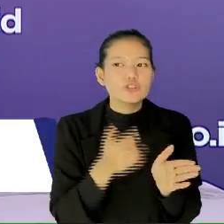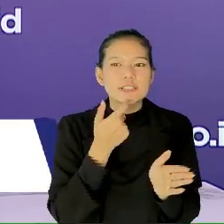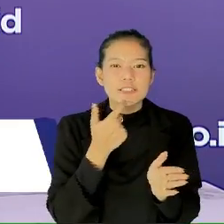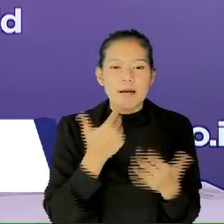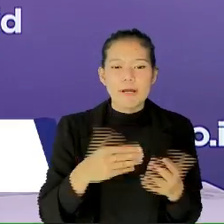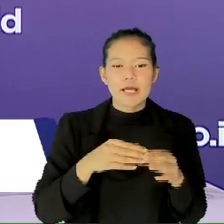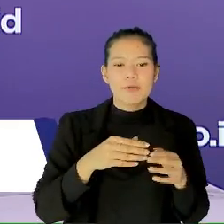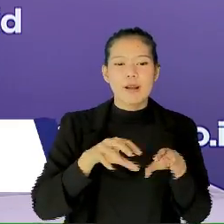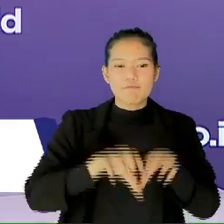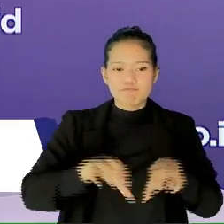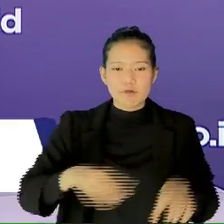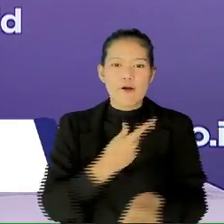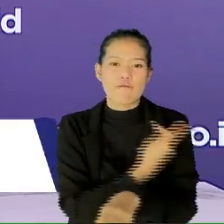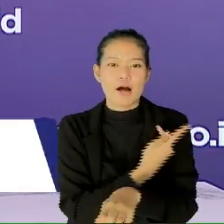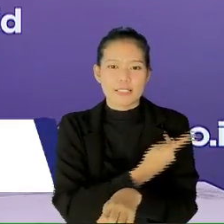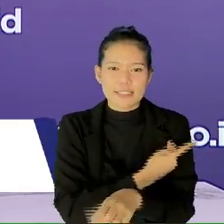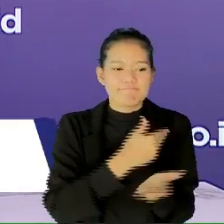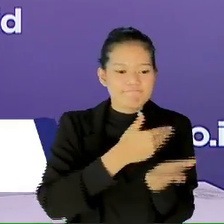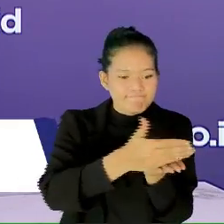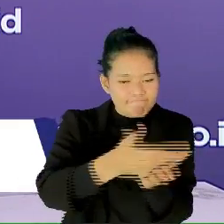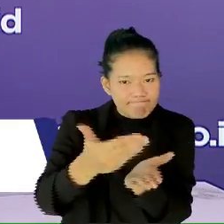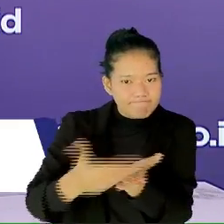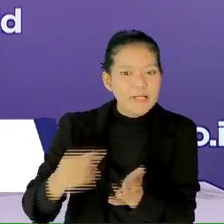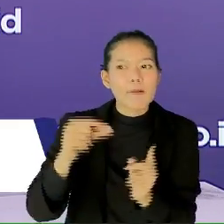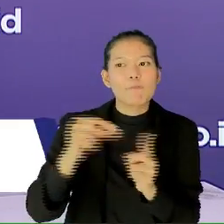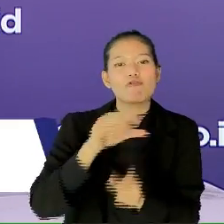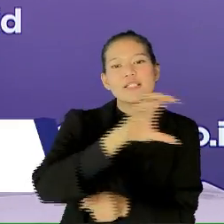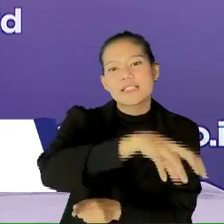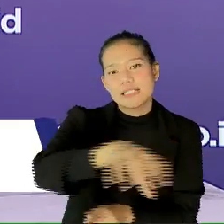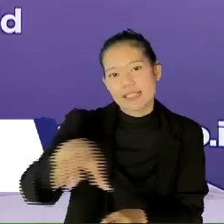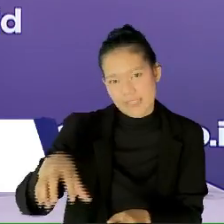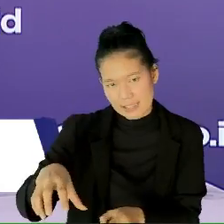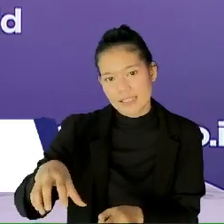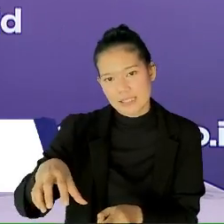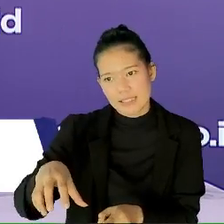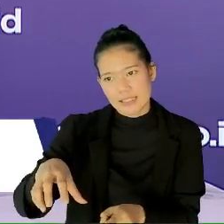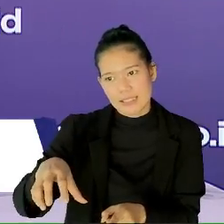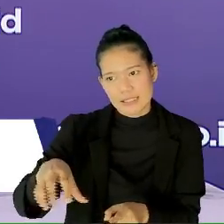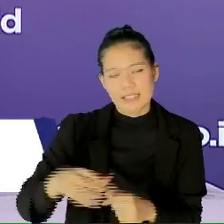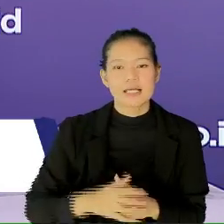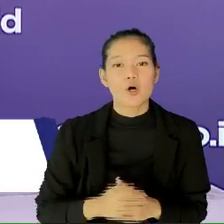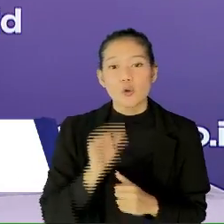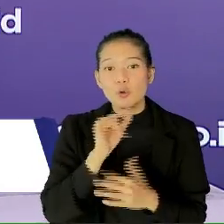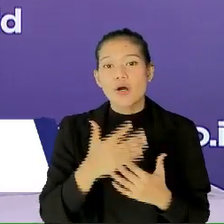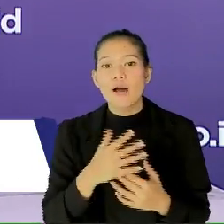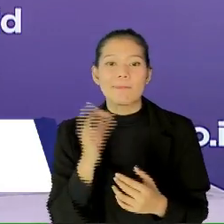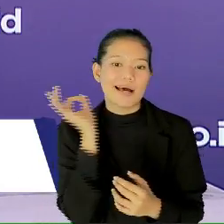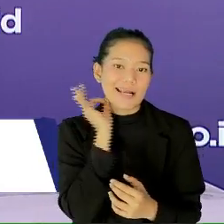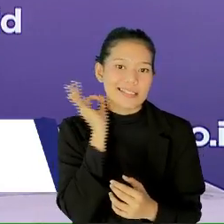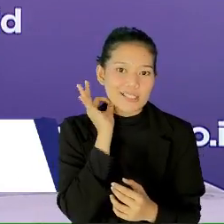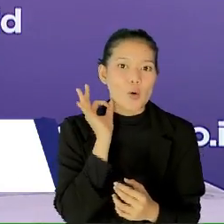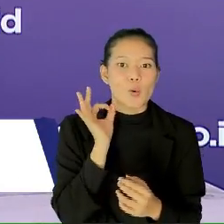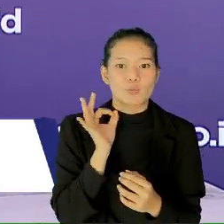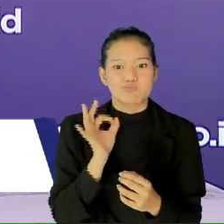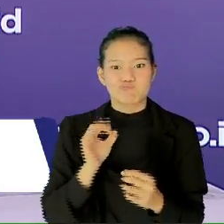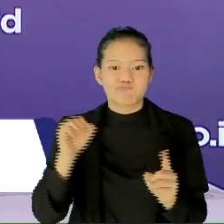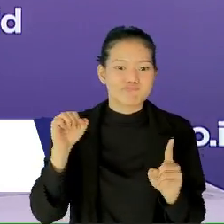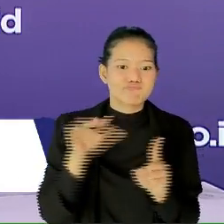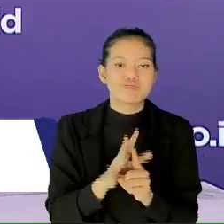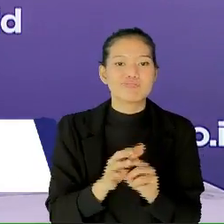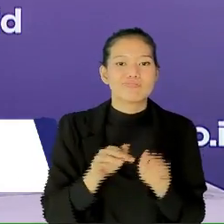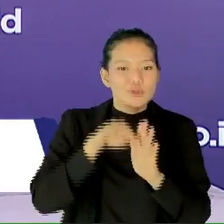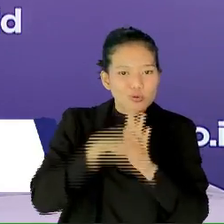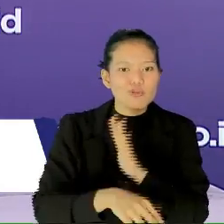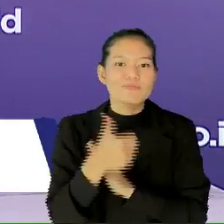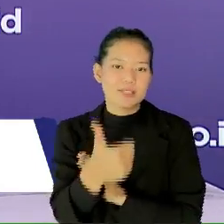of vaccines for each province, especially those with a higher risk of transmission. Thank